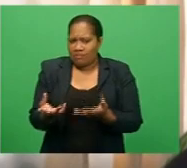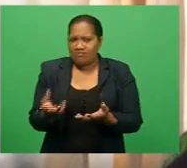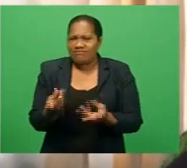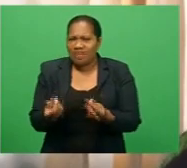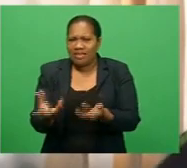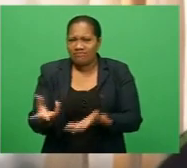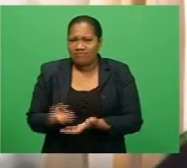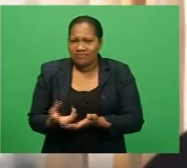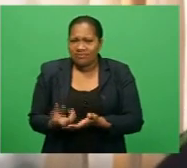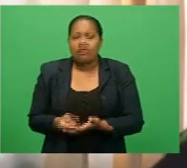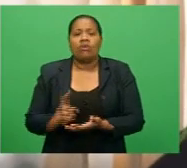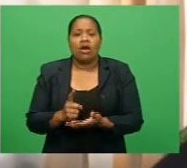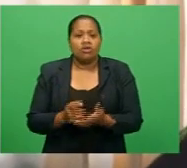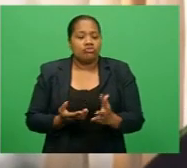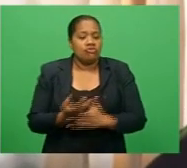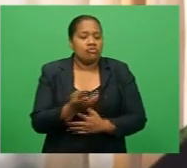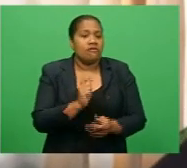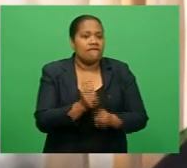seafood,